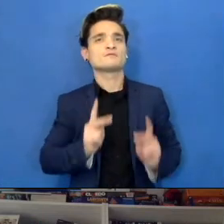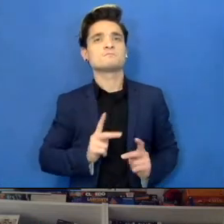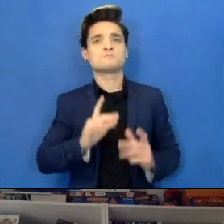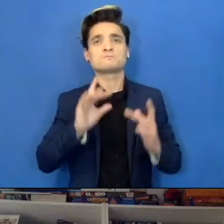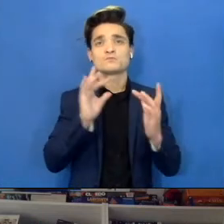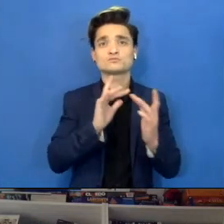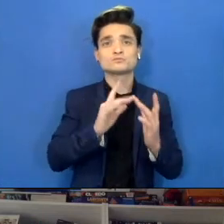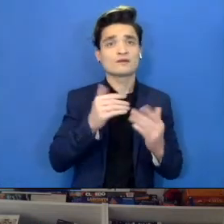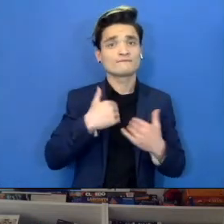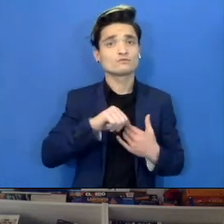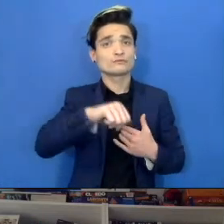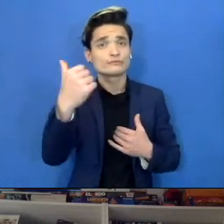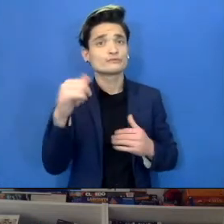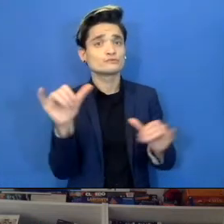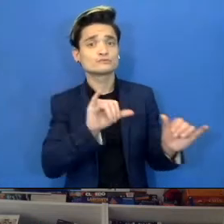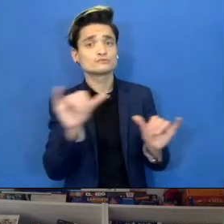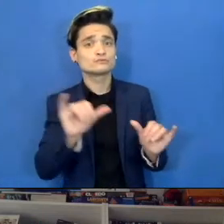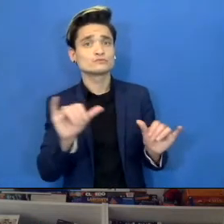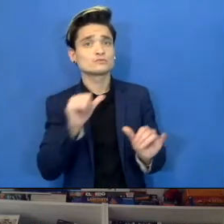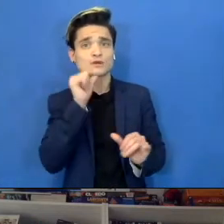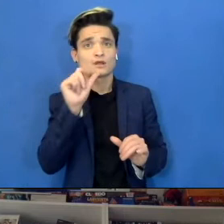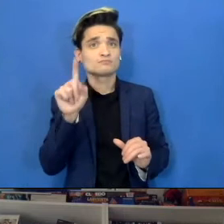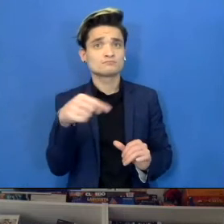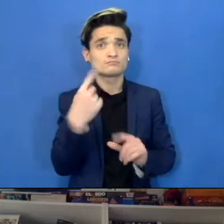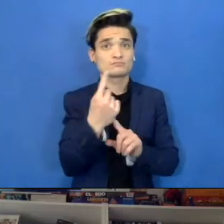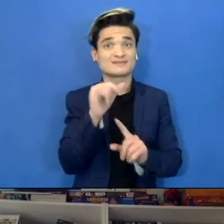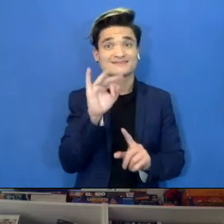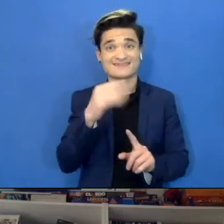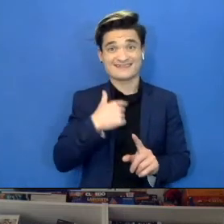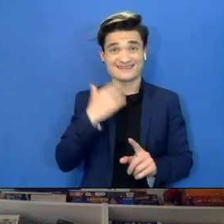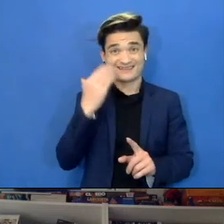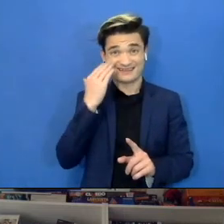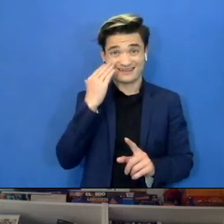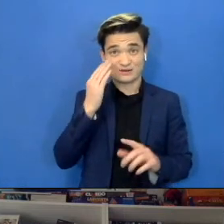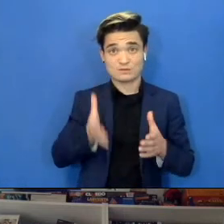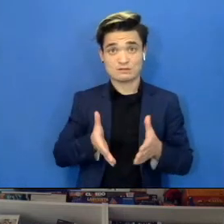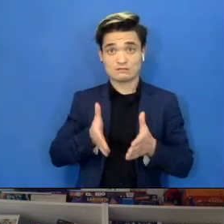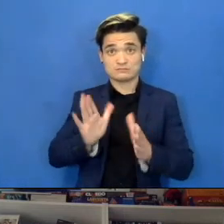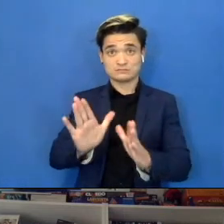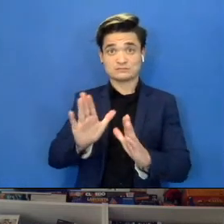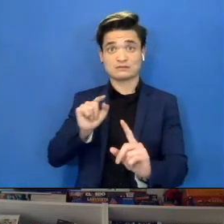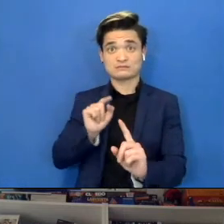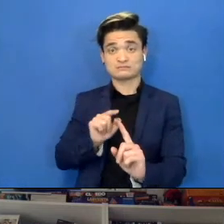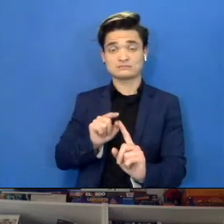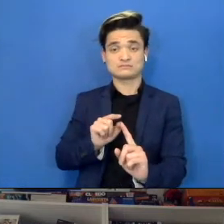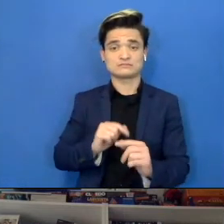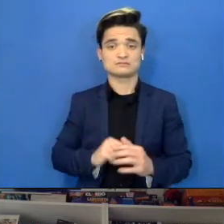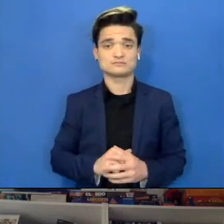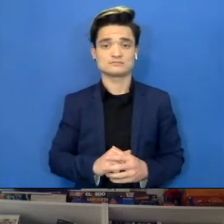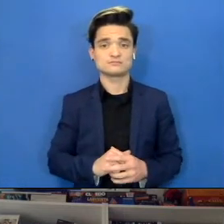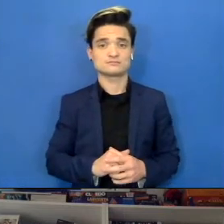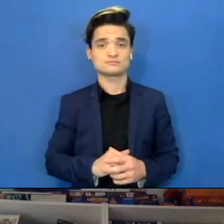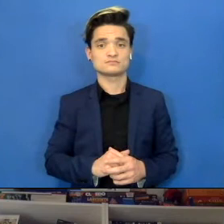know, then I can consent. Okay, so you want to touch my shoulder. I consent to that. It has to be enthusiastic. And this is